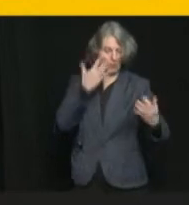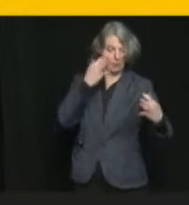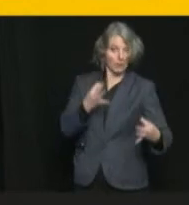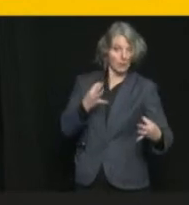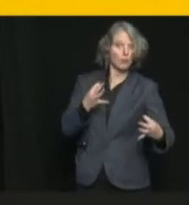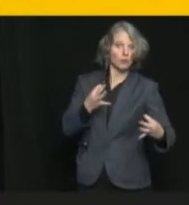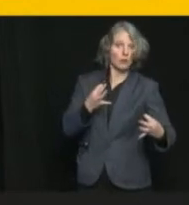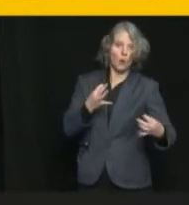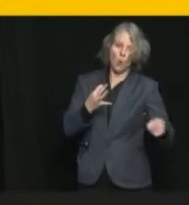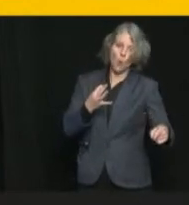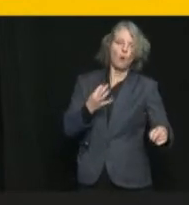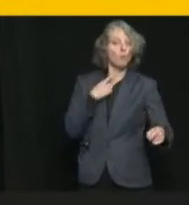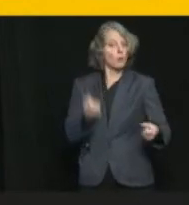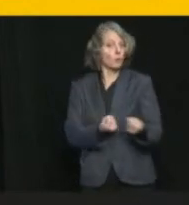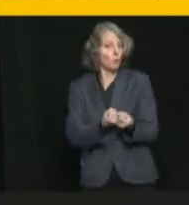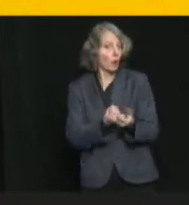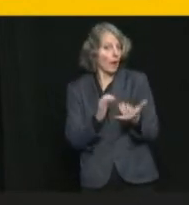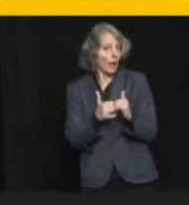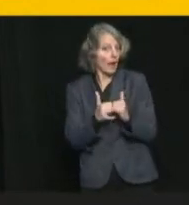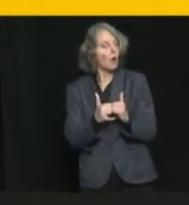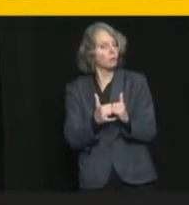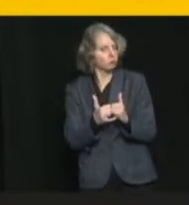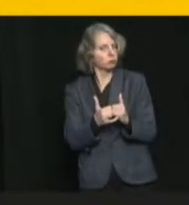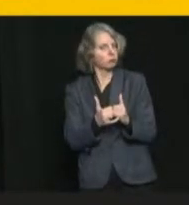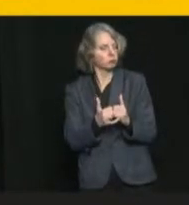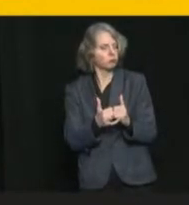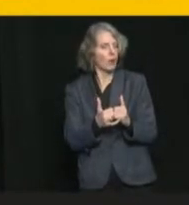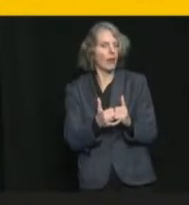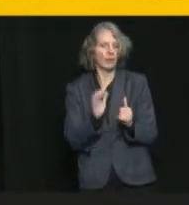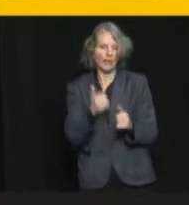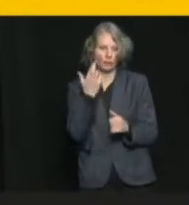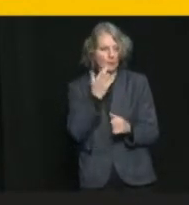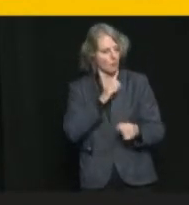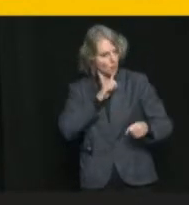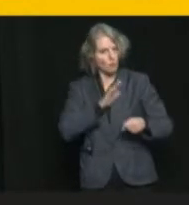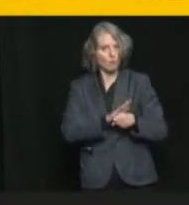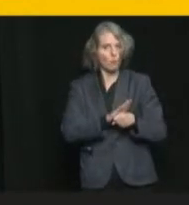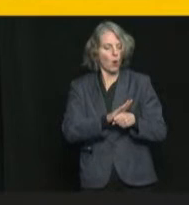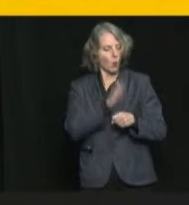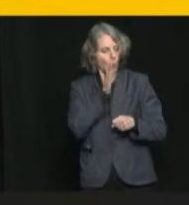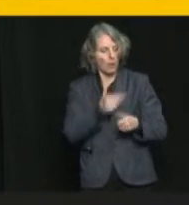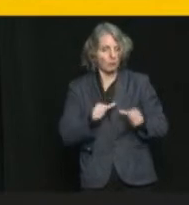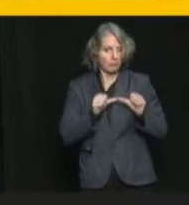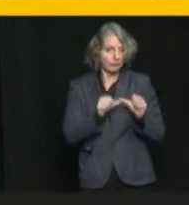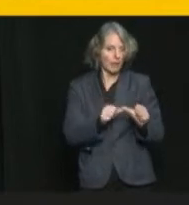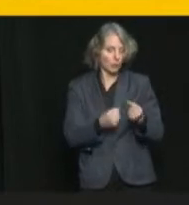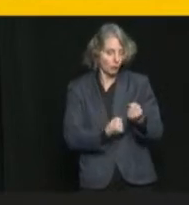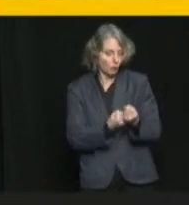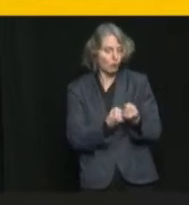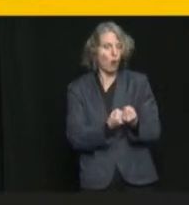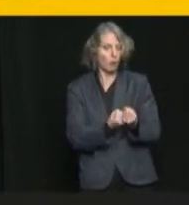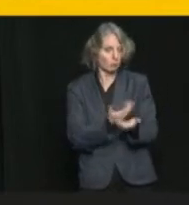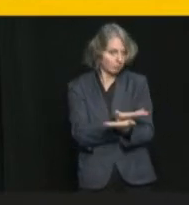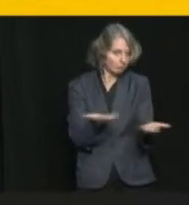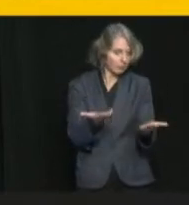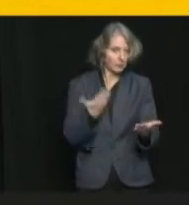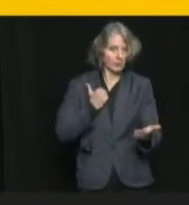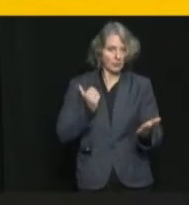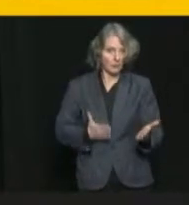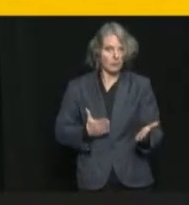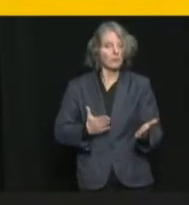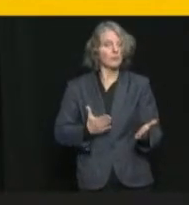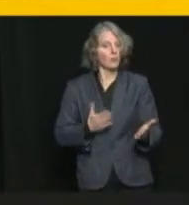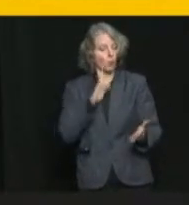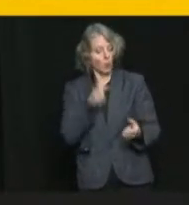difficult decisions, we are there, and that's why we are making the promise to be there to continue to support all Canadians. We'll continue to be there